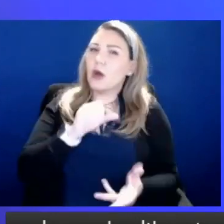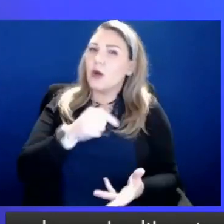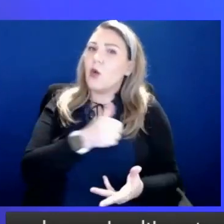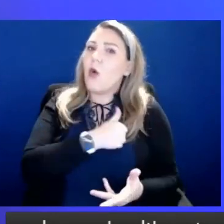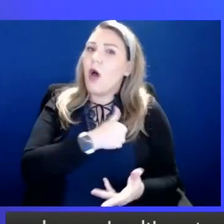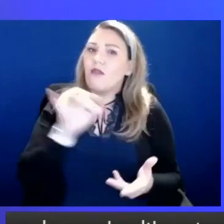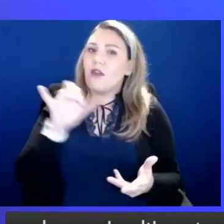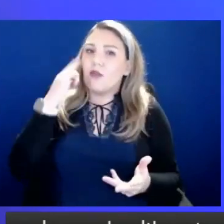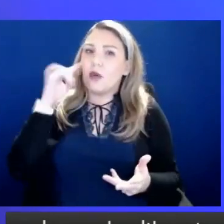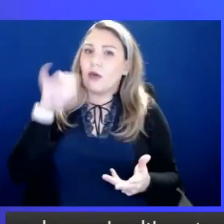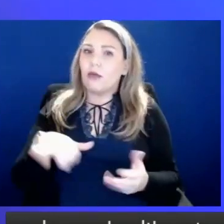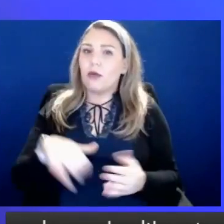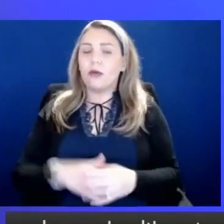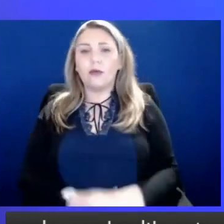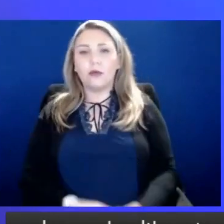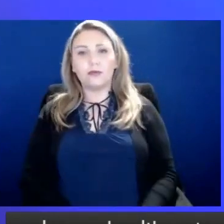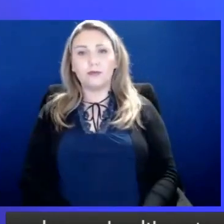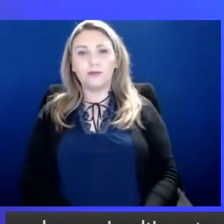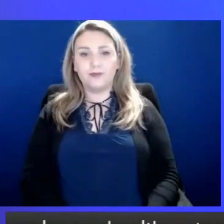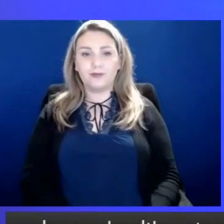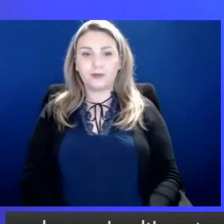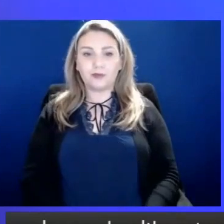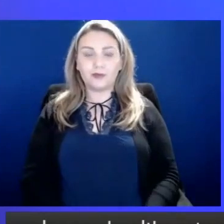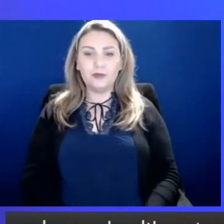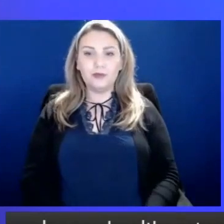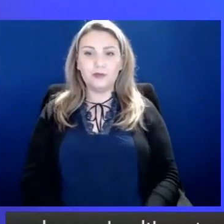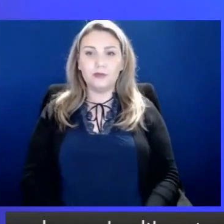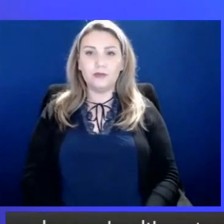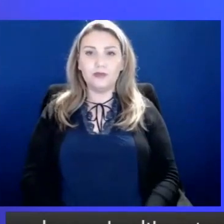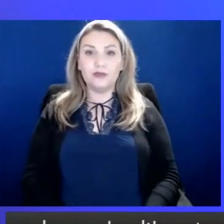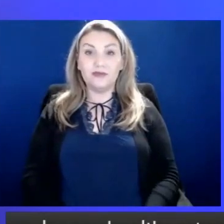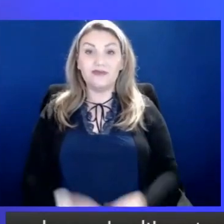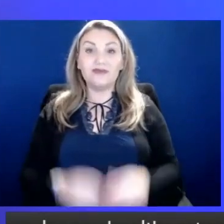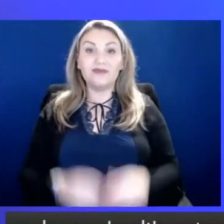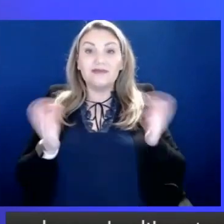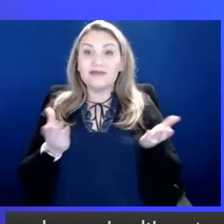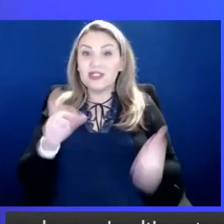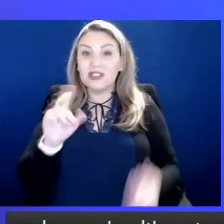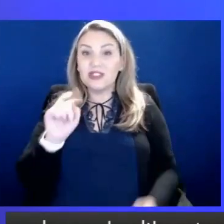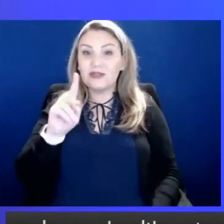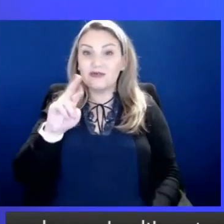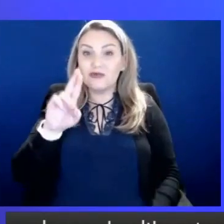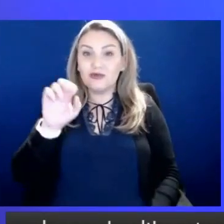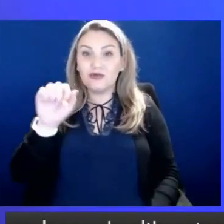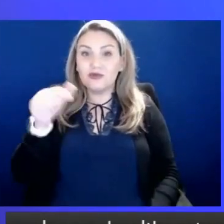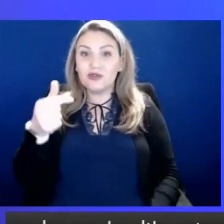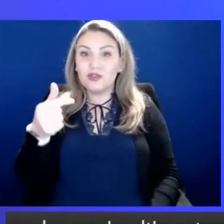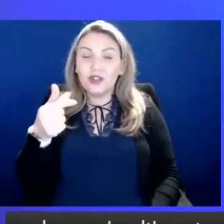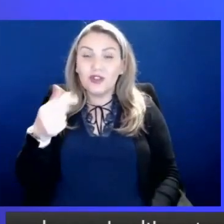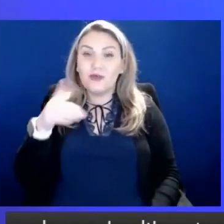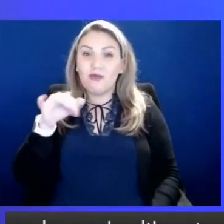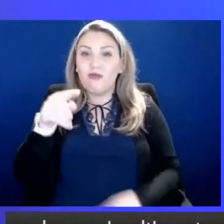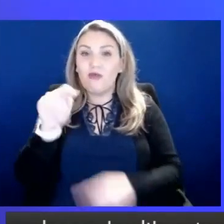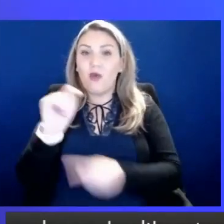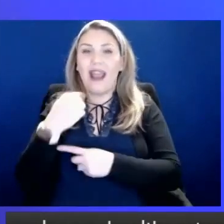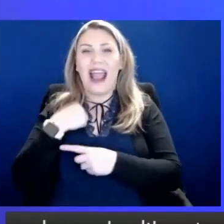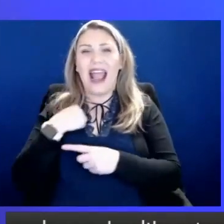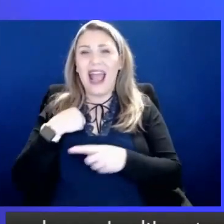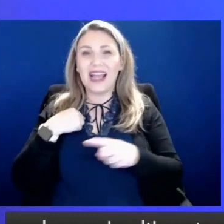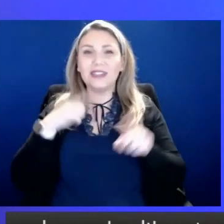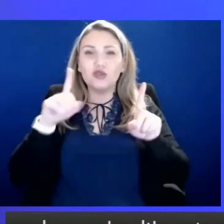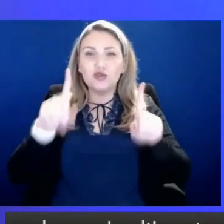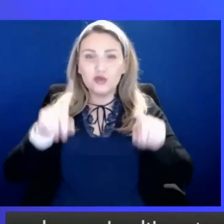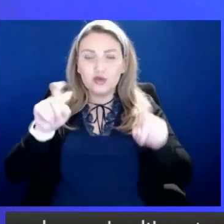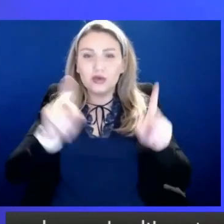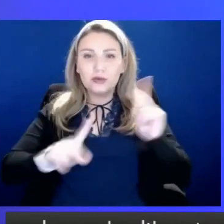so at Turning Point, we're not, I would be honest, like I'm the person that screens people. I really, if someone contacts us